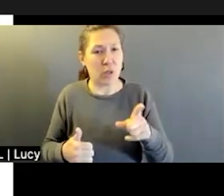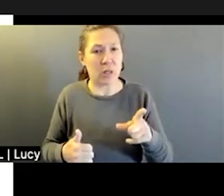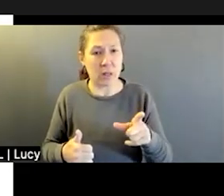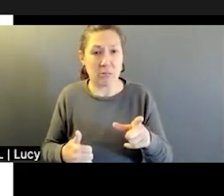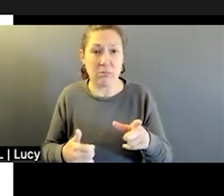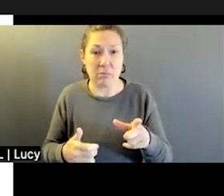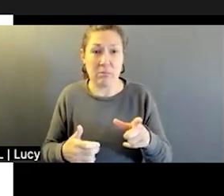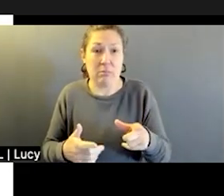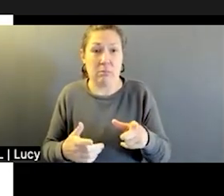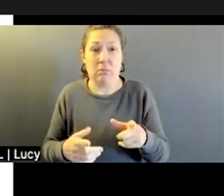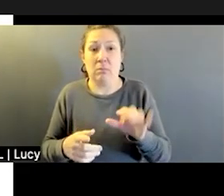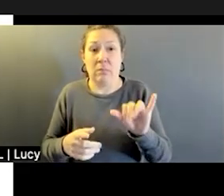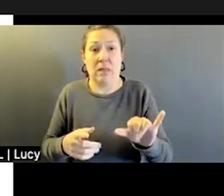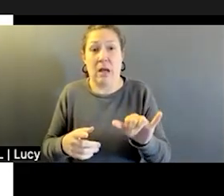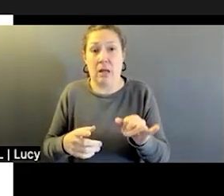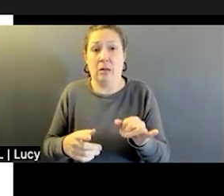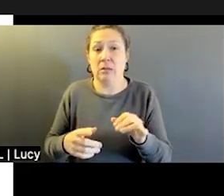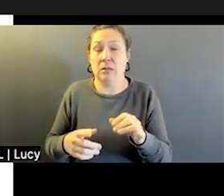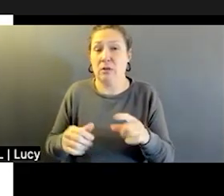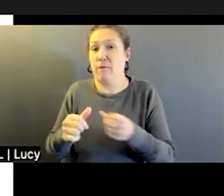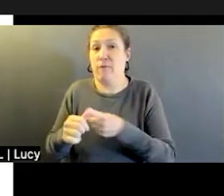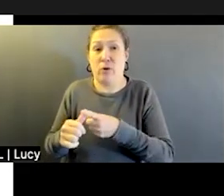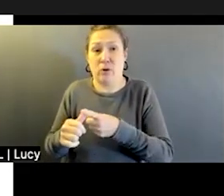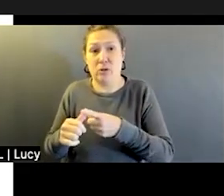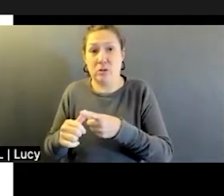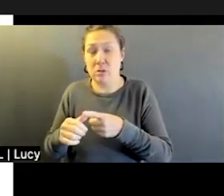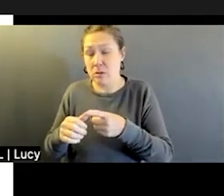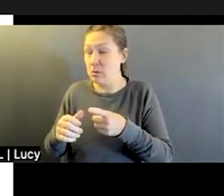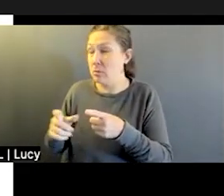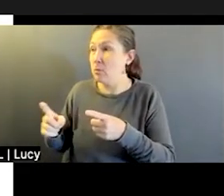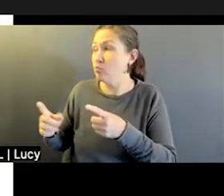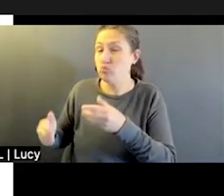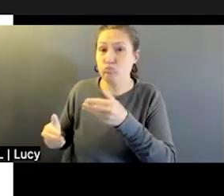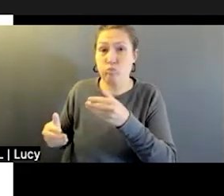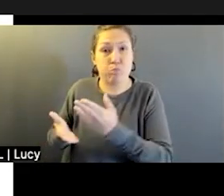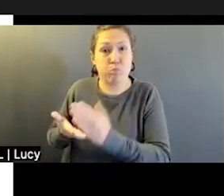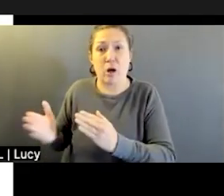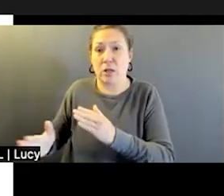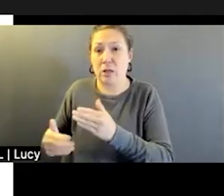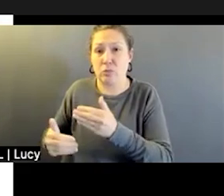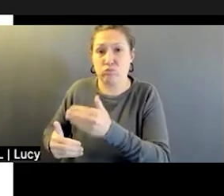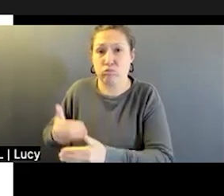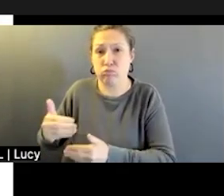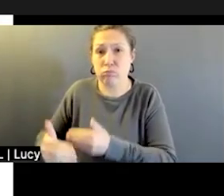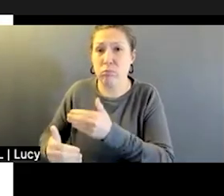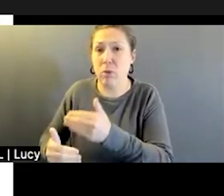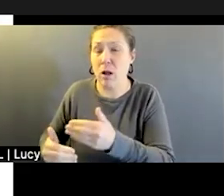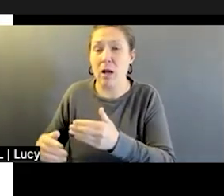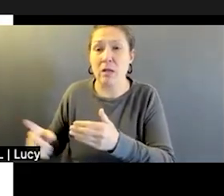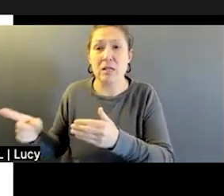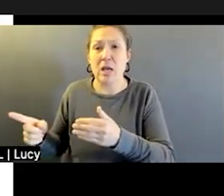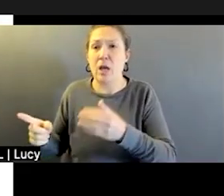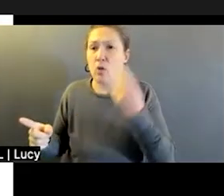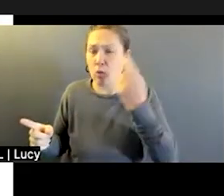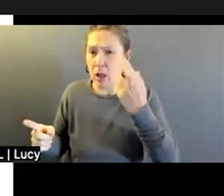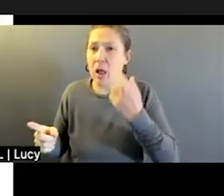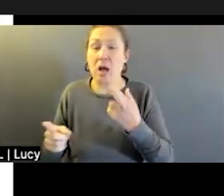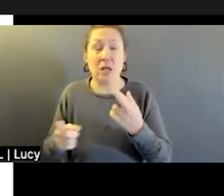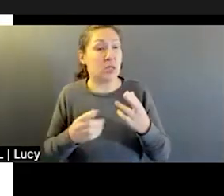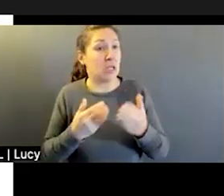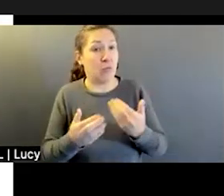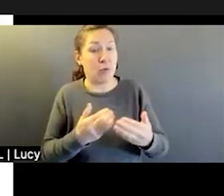one. And convinced Nicholas Saunderson that despite blindness, he could achieve what he wanted.